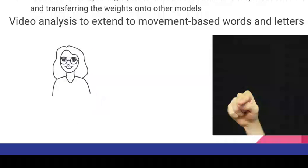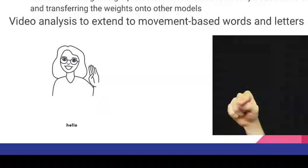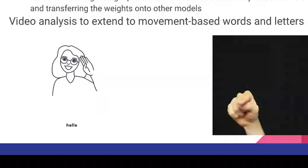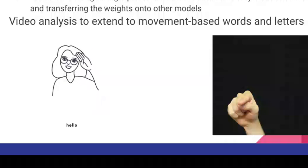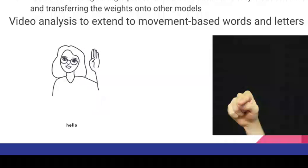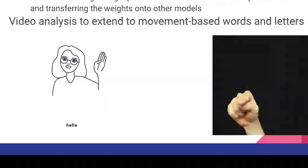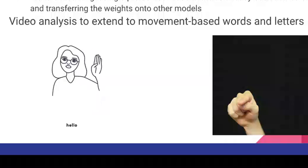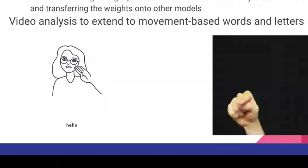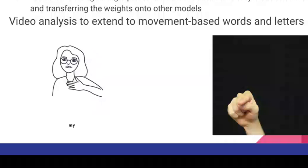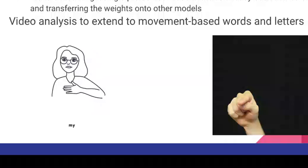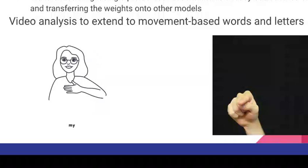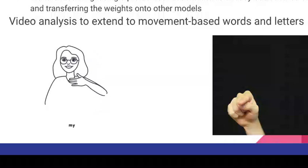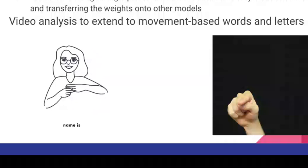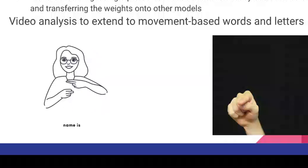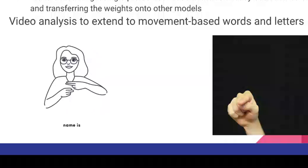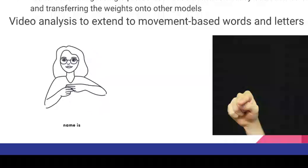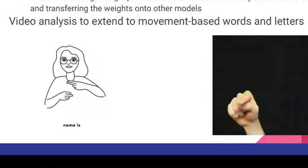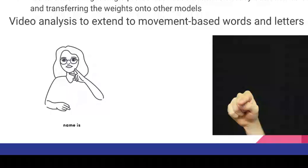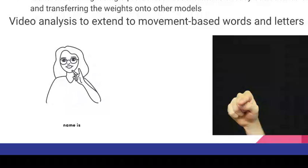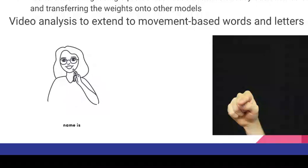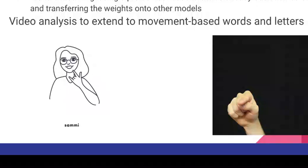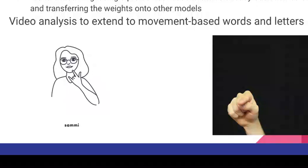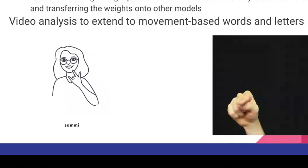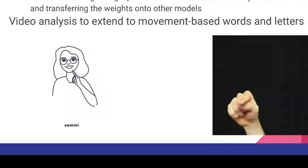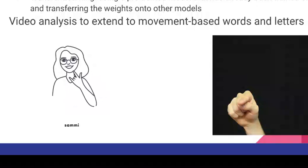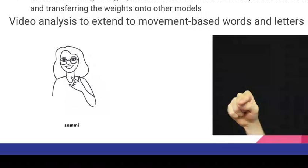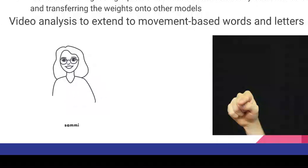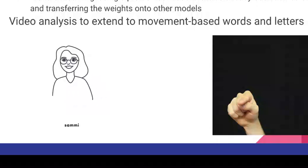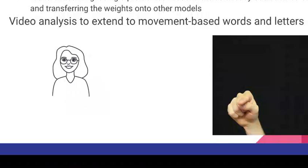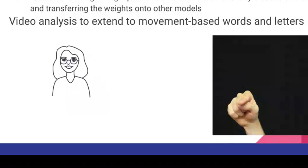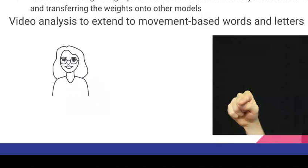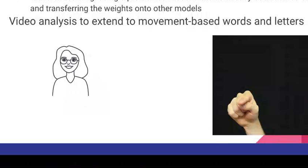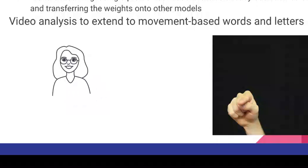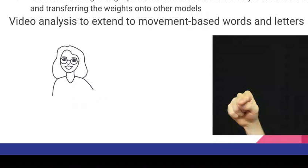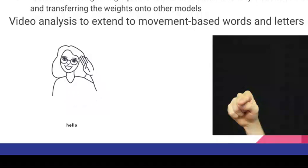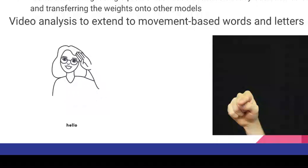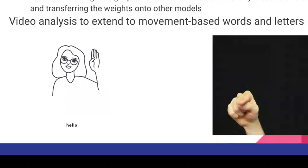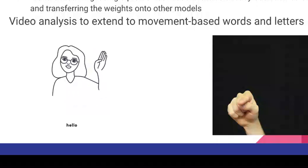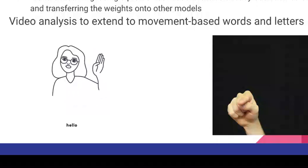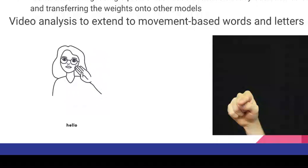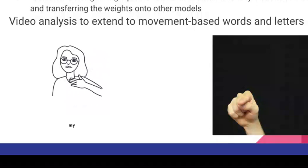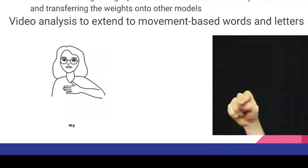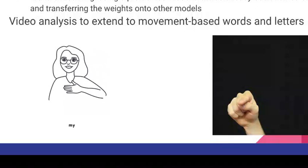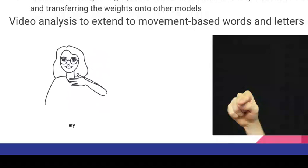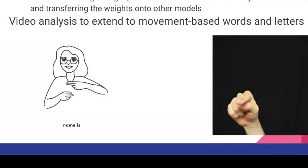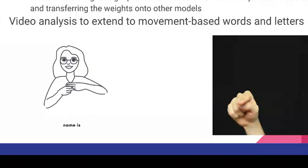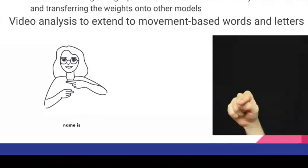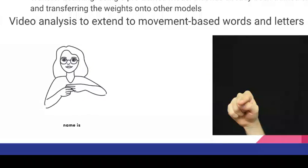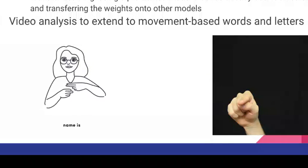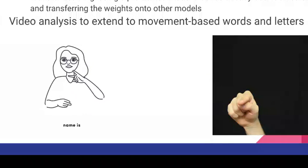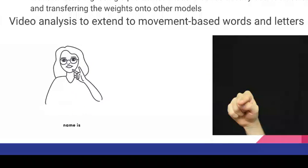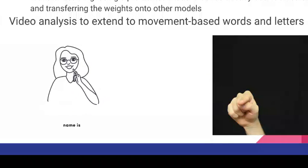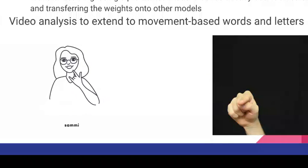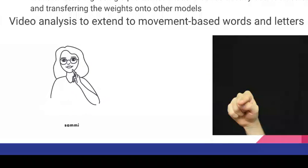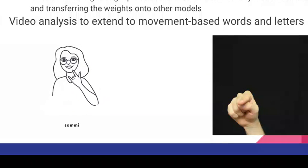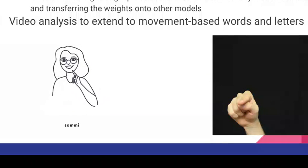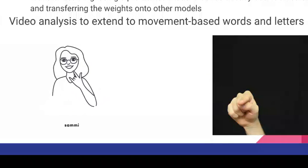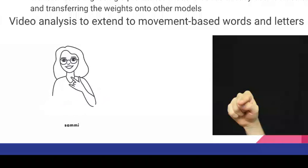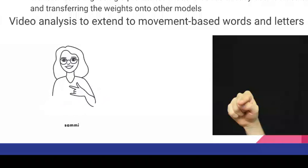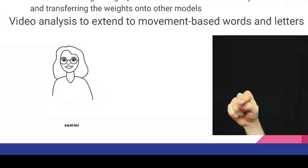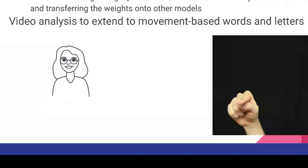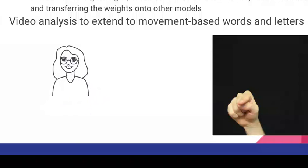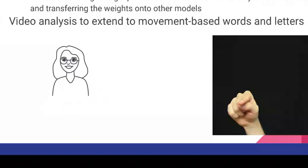speak. So some next steps in terms of how to improve this would definitely be adding numbers and other static words to this